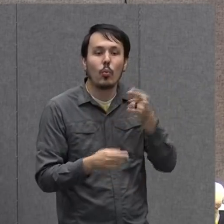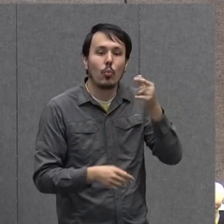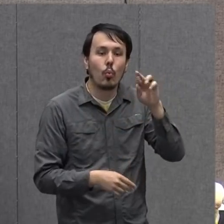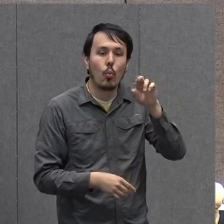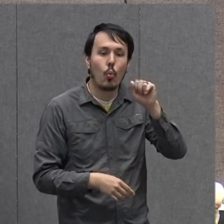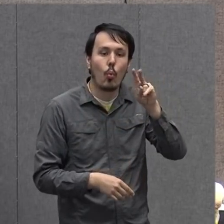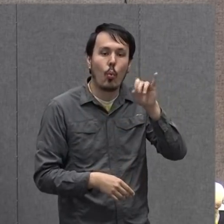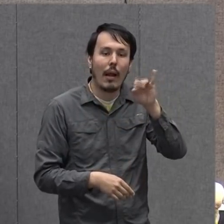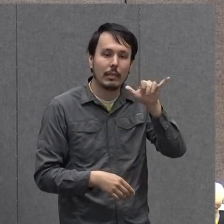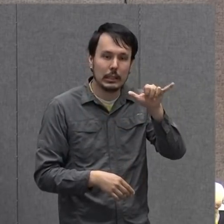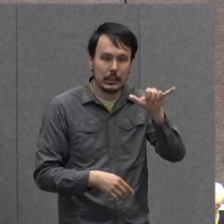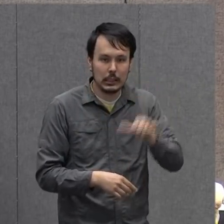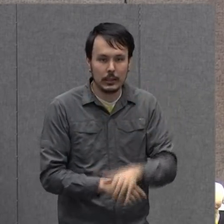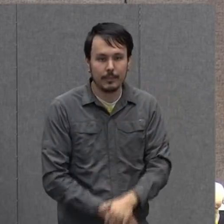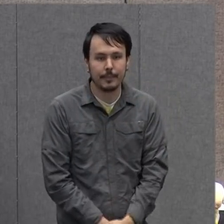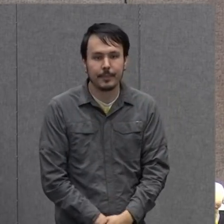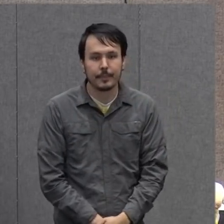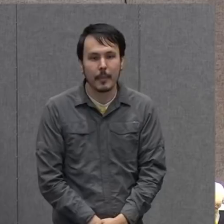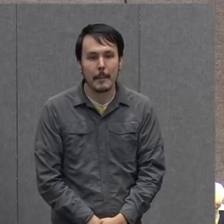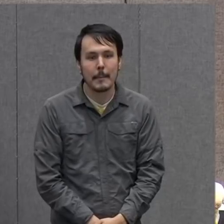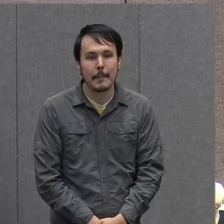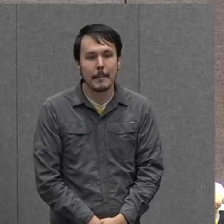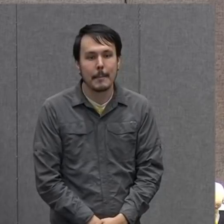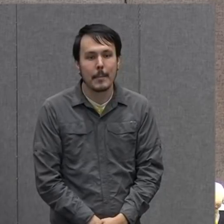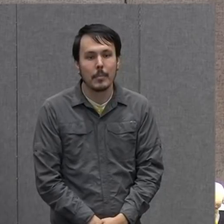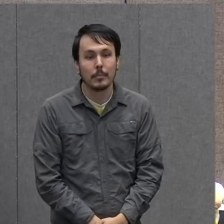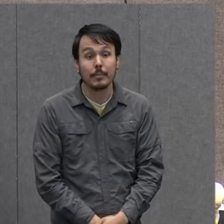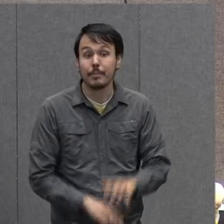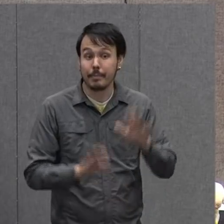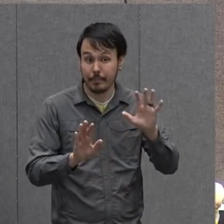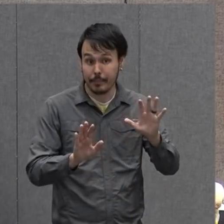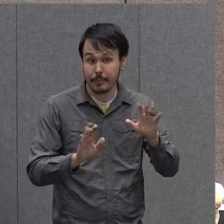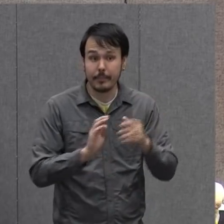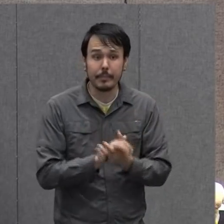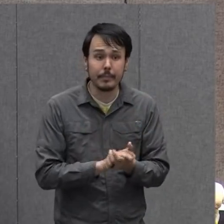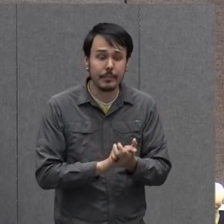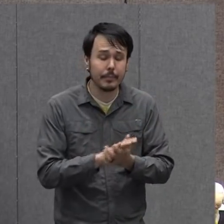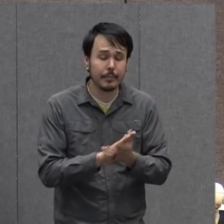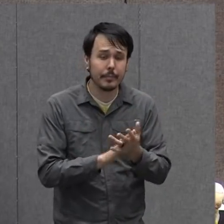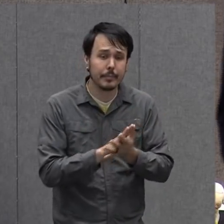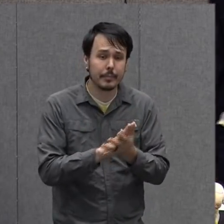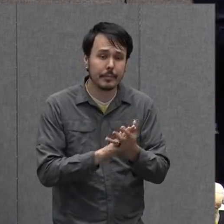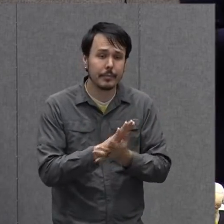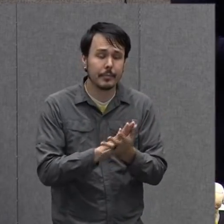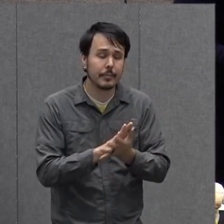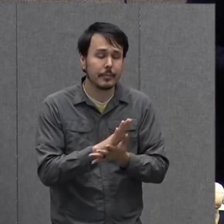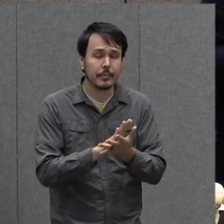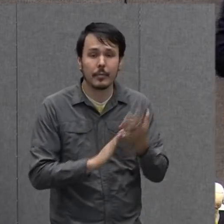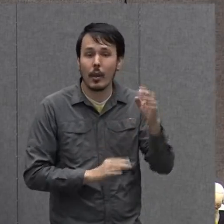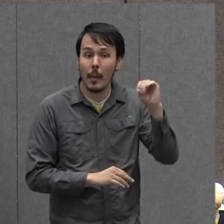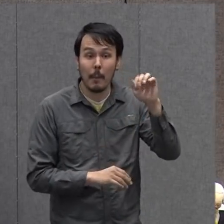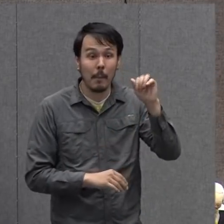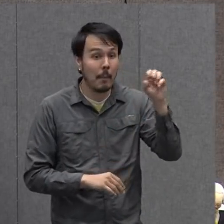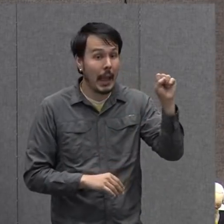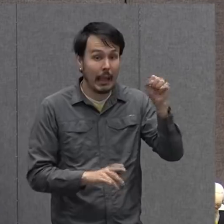little happy face is going. How close am I getting to it? Does it affect the pull of the